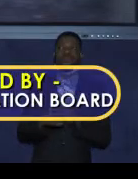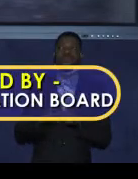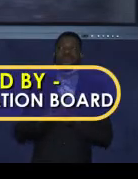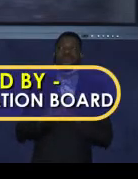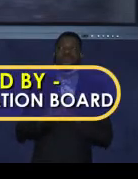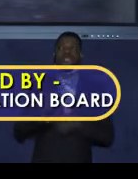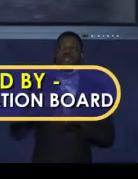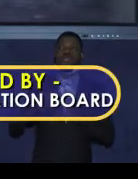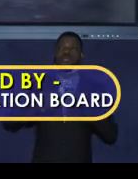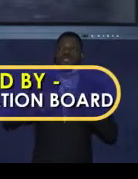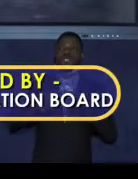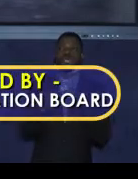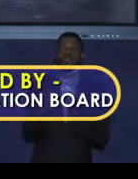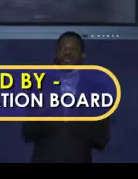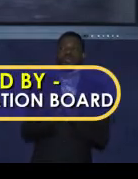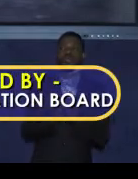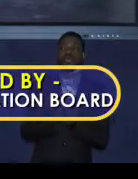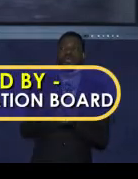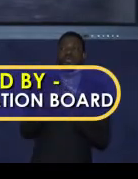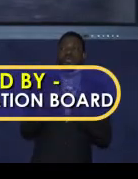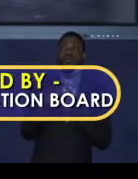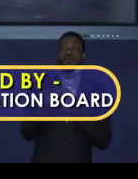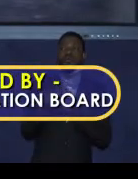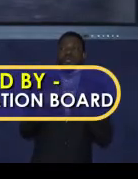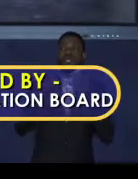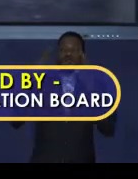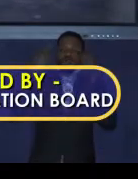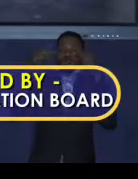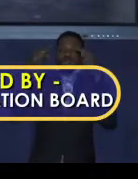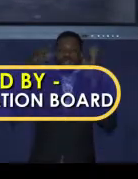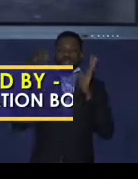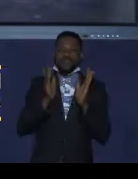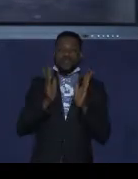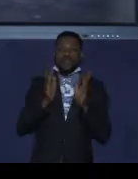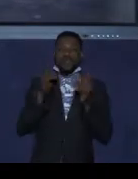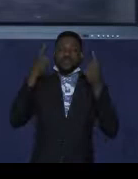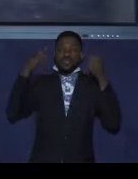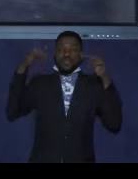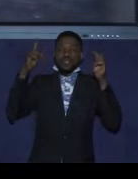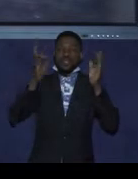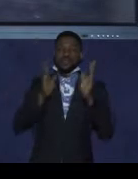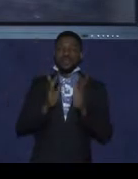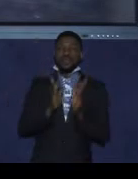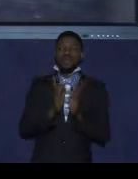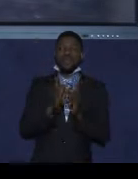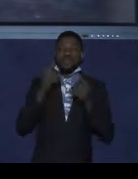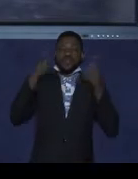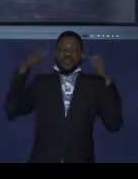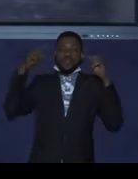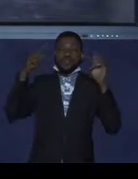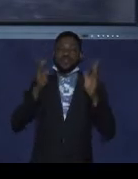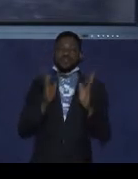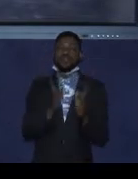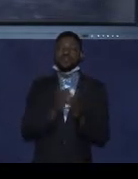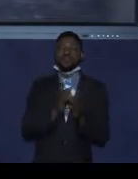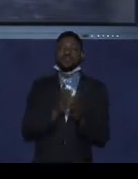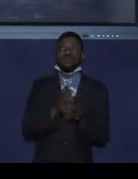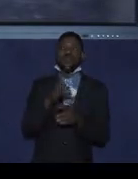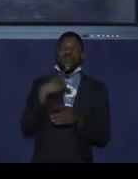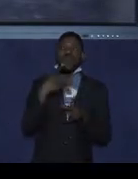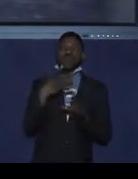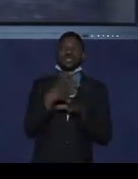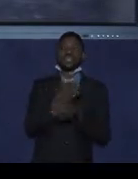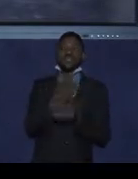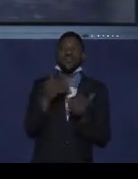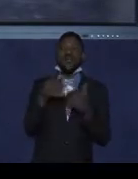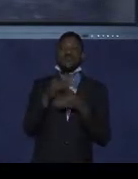Today we're starting with this word, successor. Successor. Successor. One